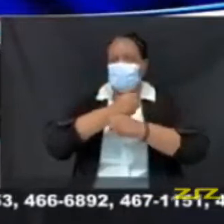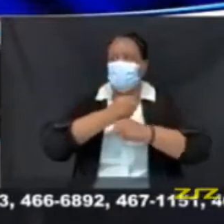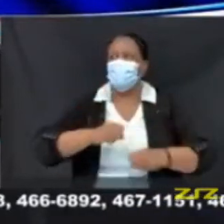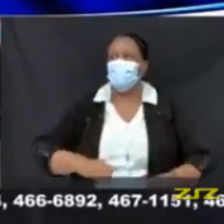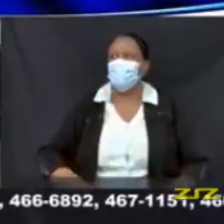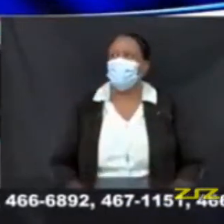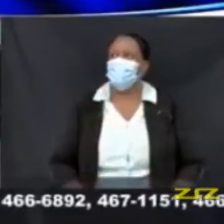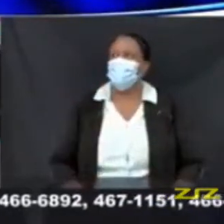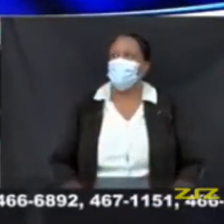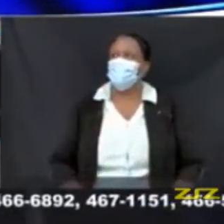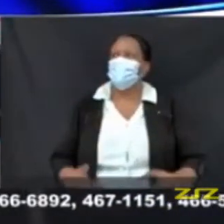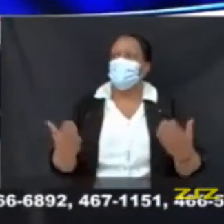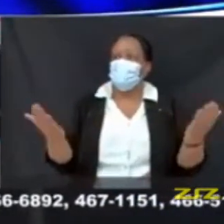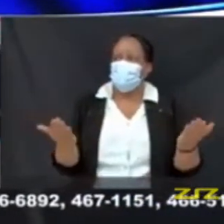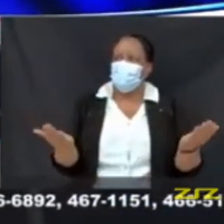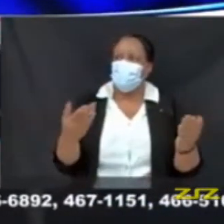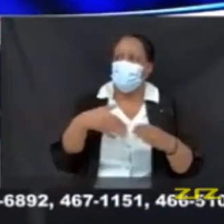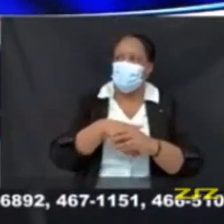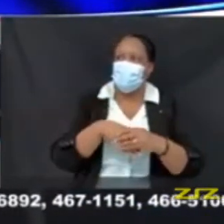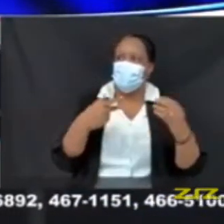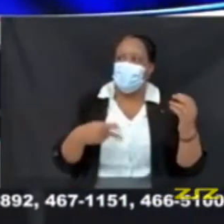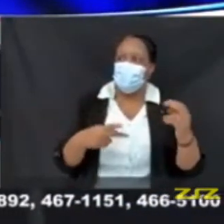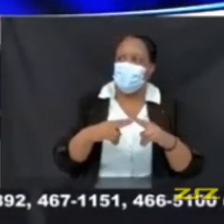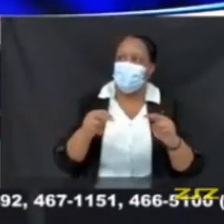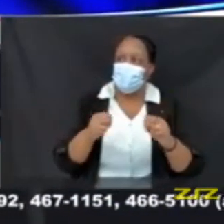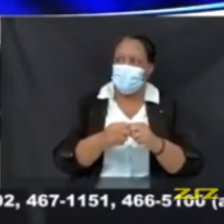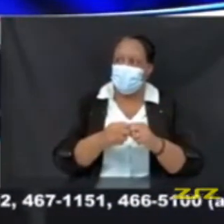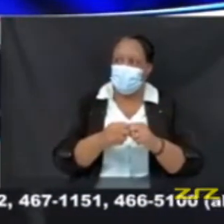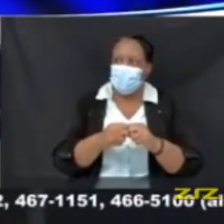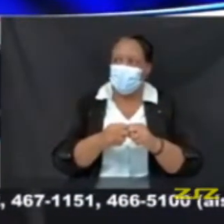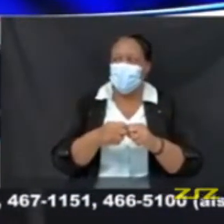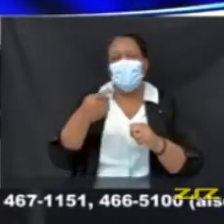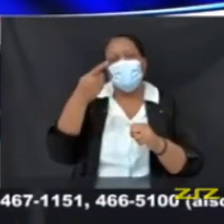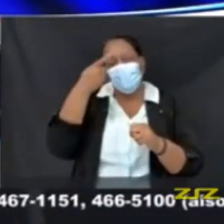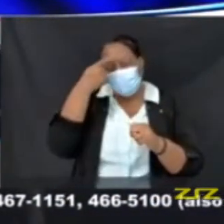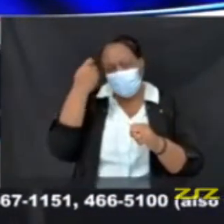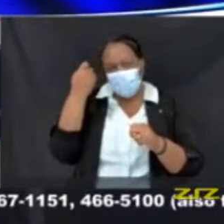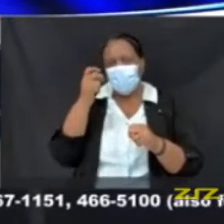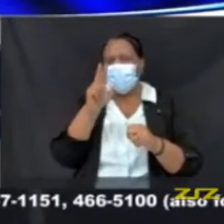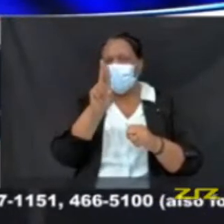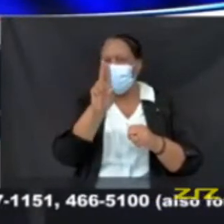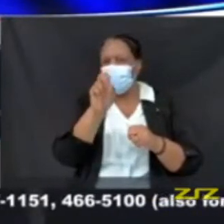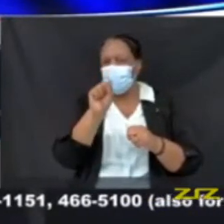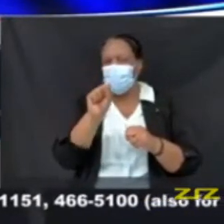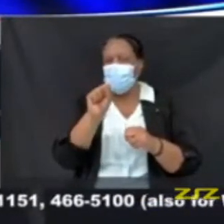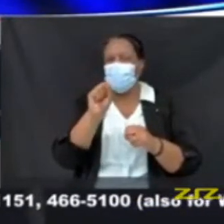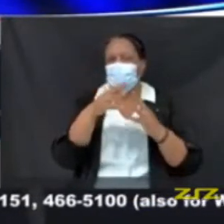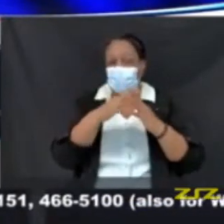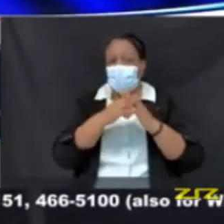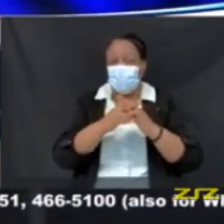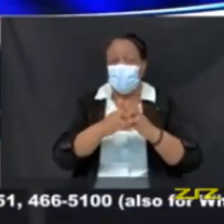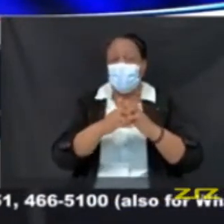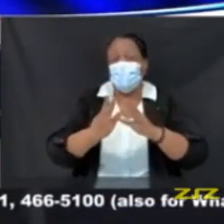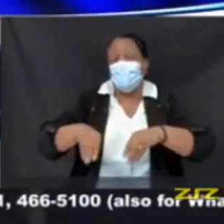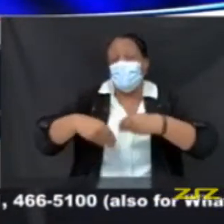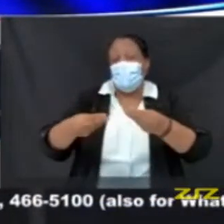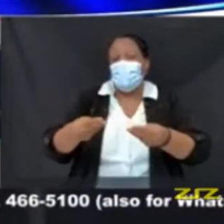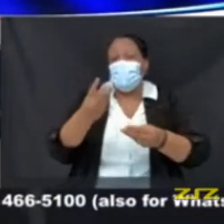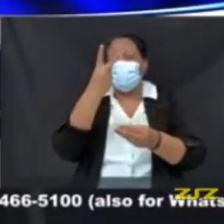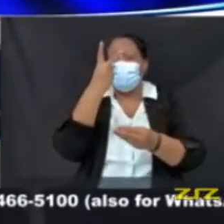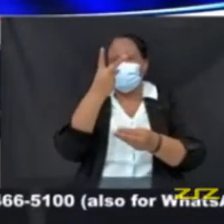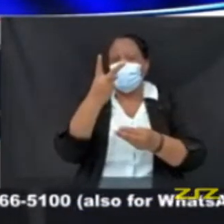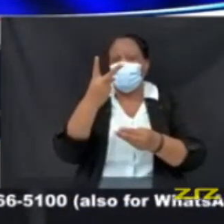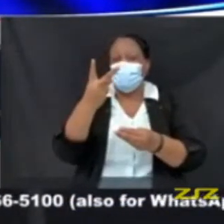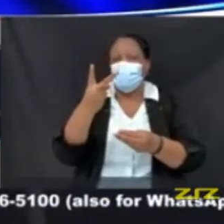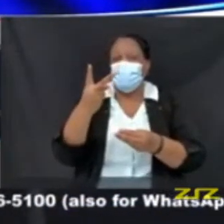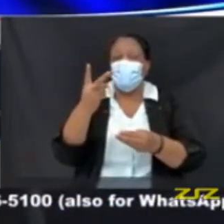I'm here this week in St. Kitts and Nevis as part of the U.S. government donation of 2 field hospitals to the citizens of St. Kitts and